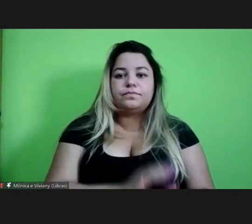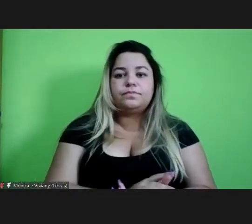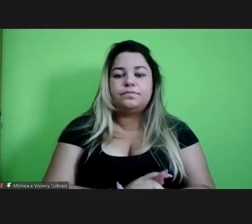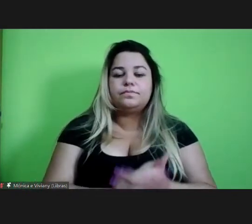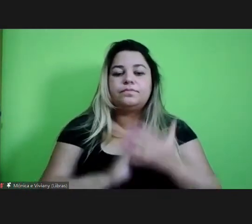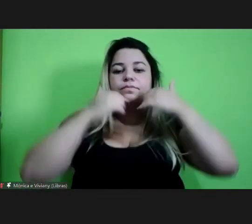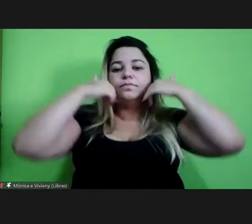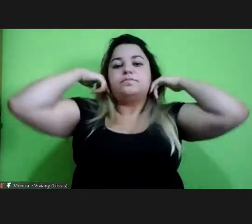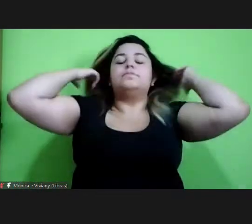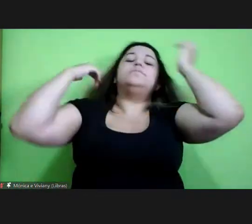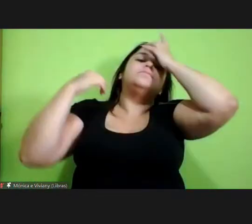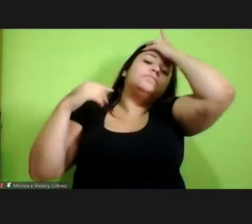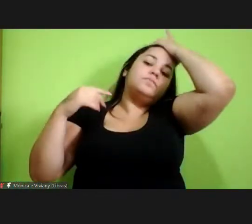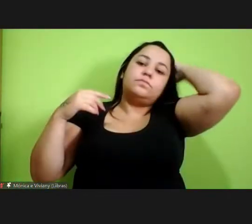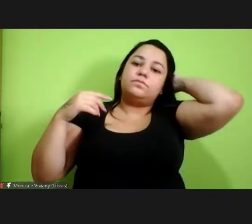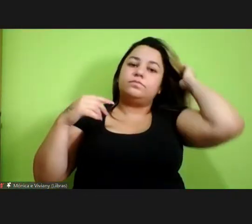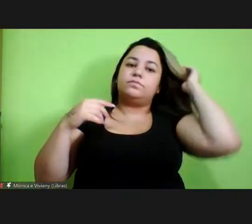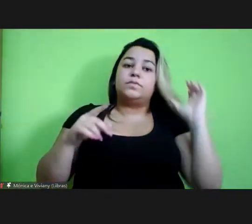health.